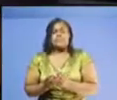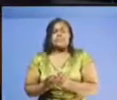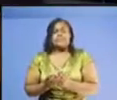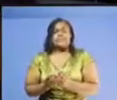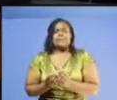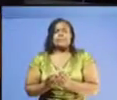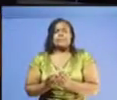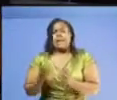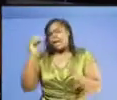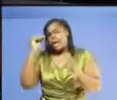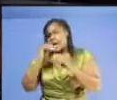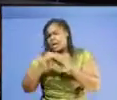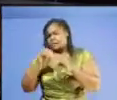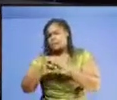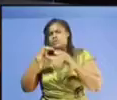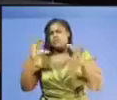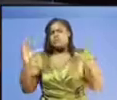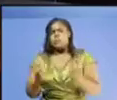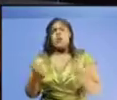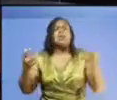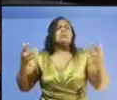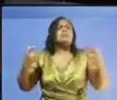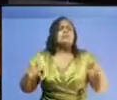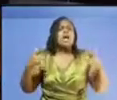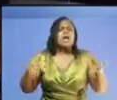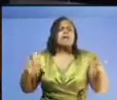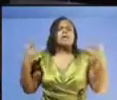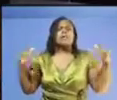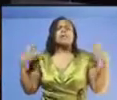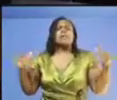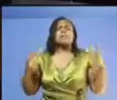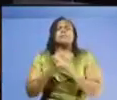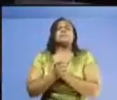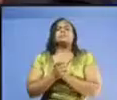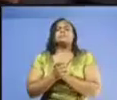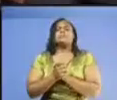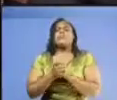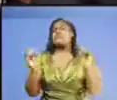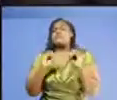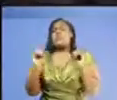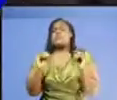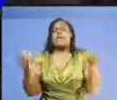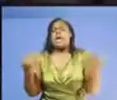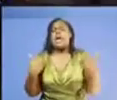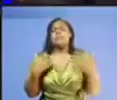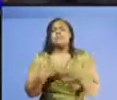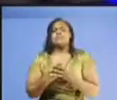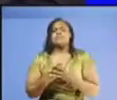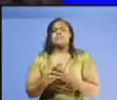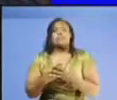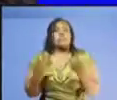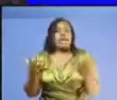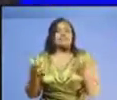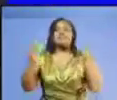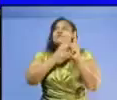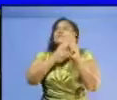into pandemic problems, empty handed. The Lord bless me.